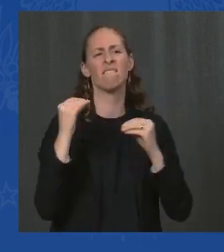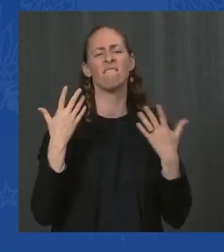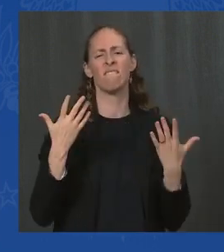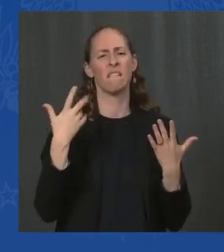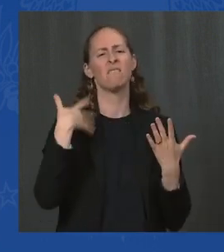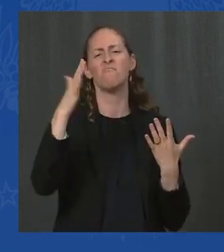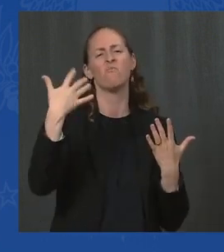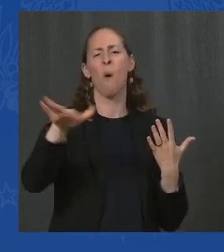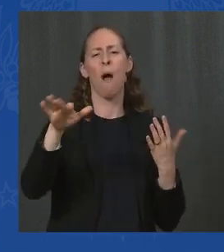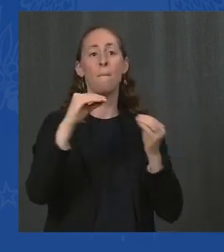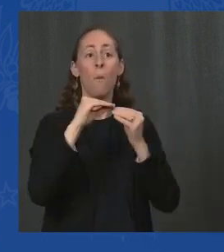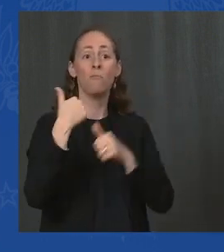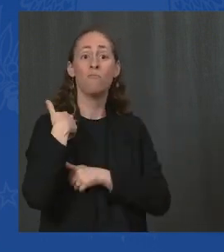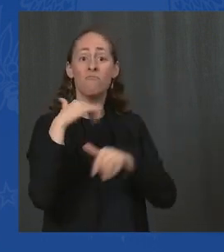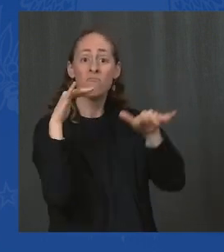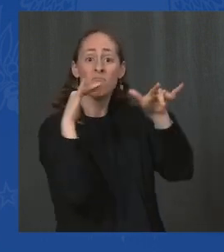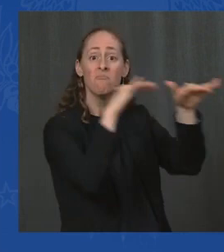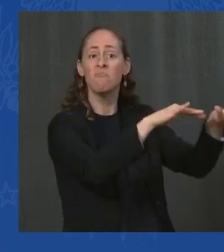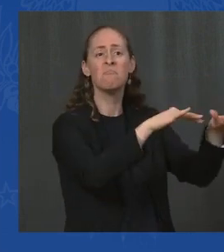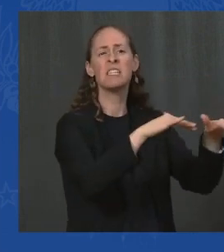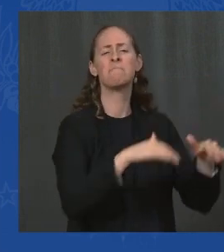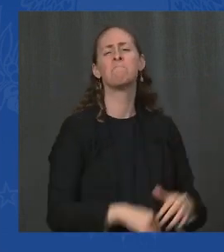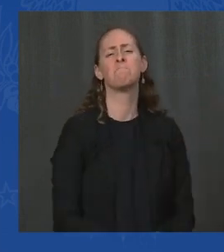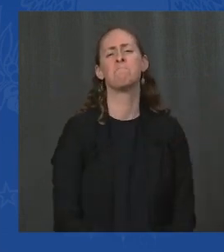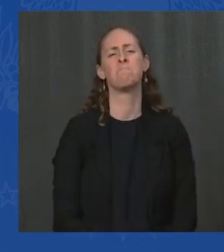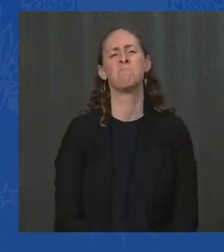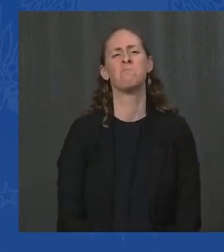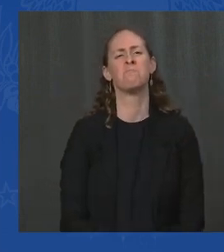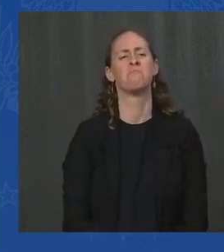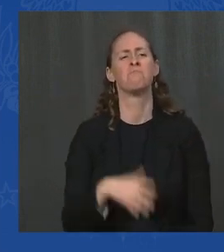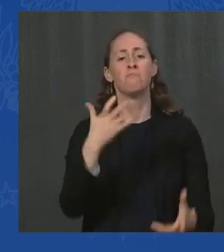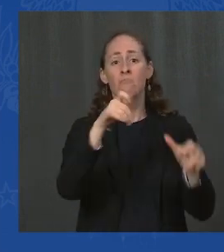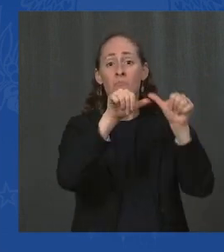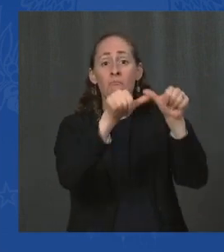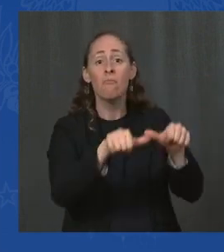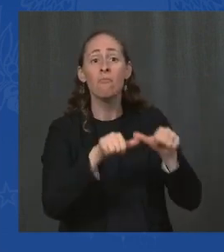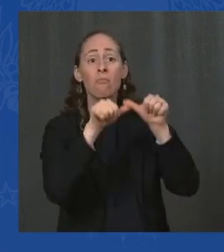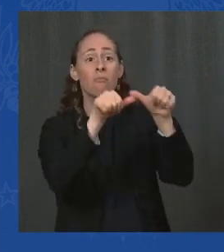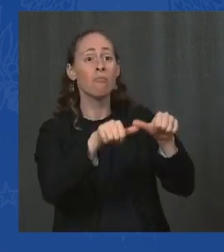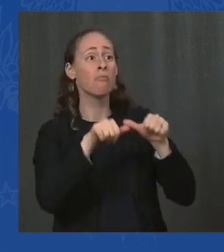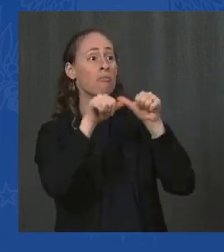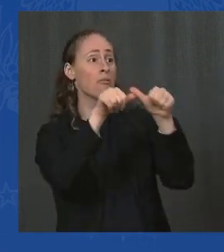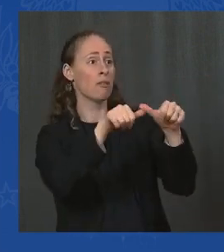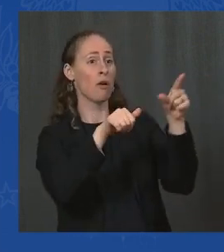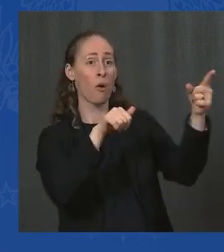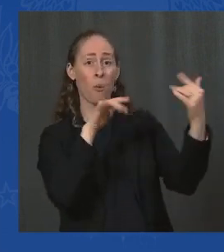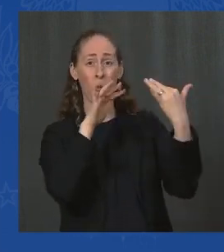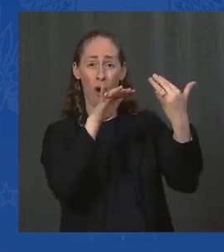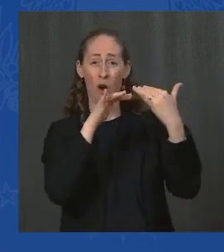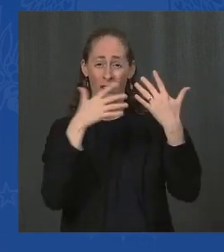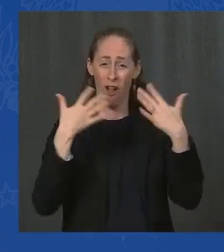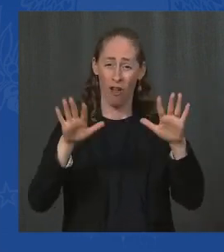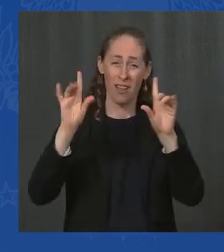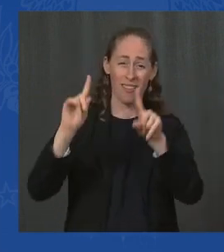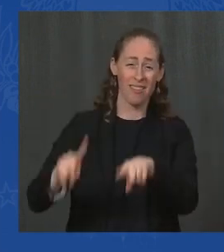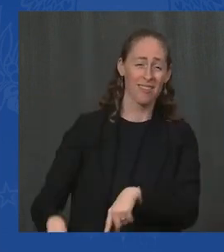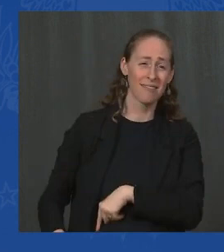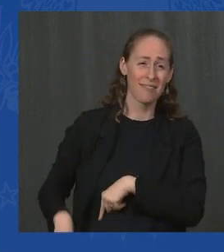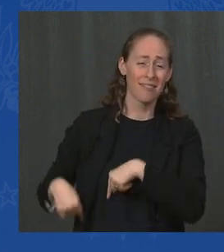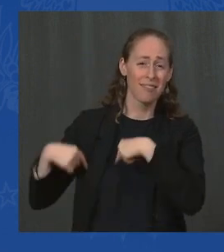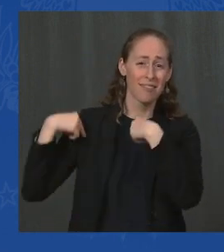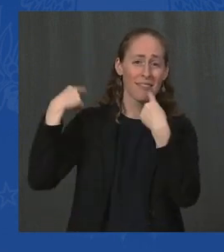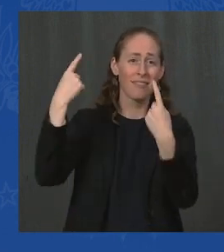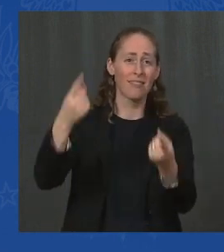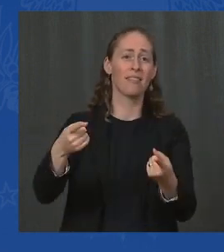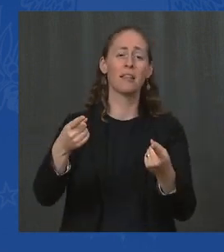I was not going to extend this forever war, and I was not extending a forever exit.